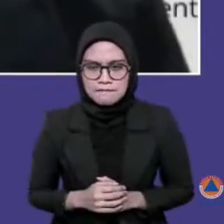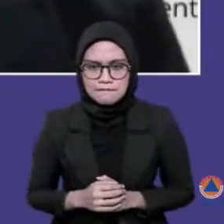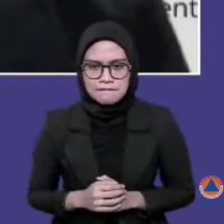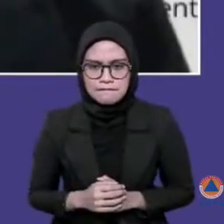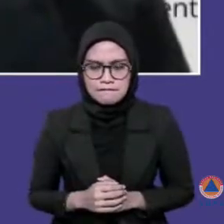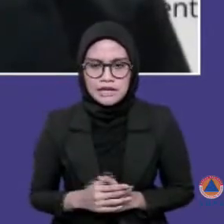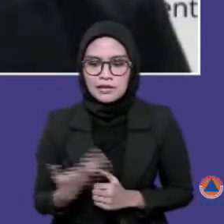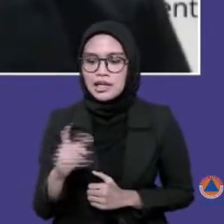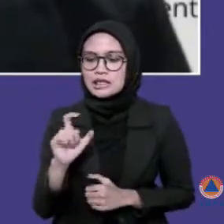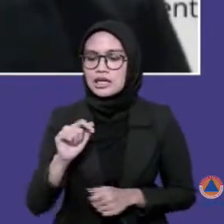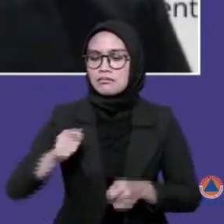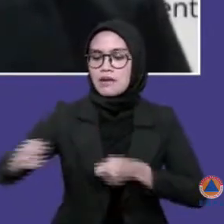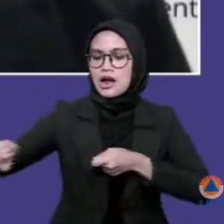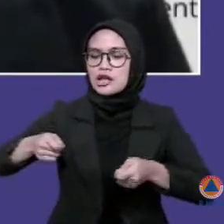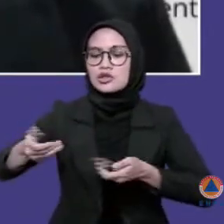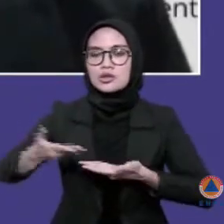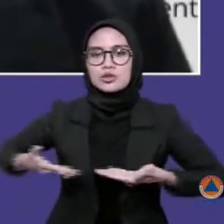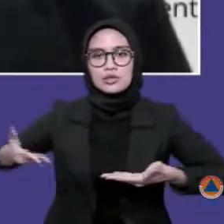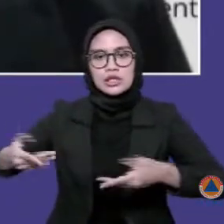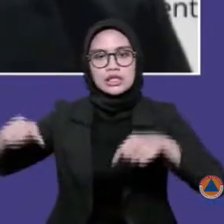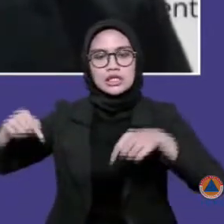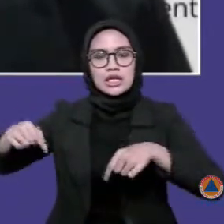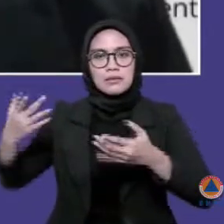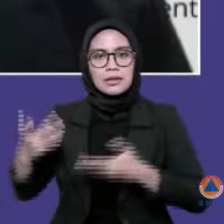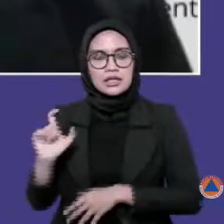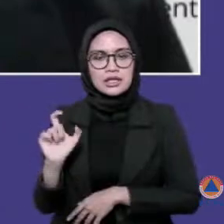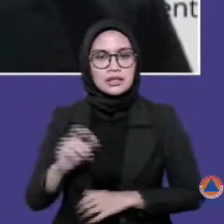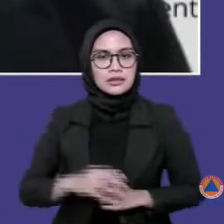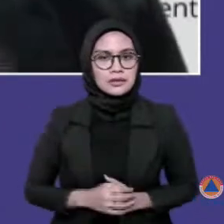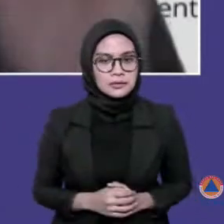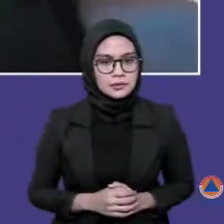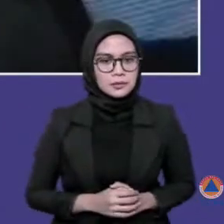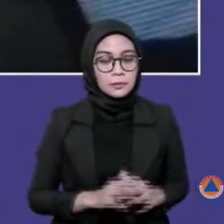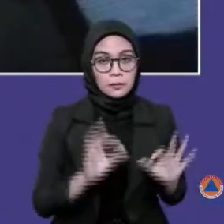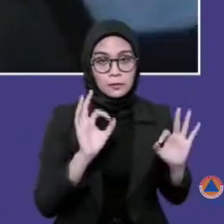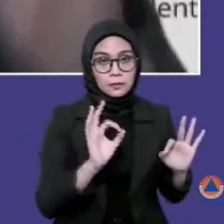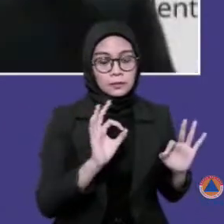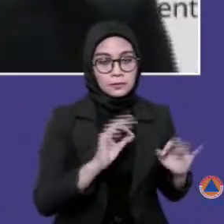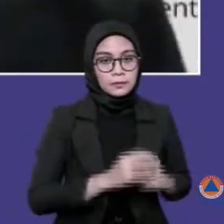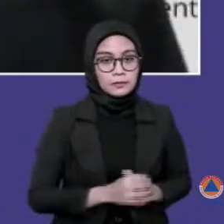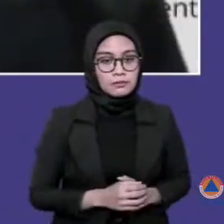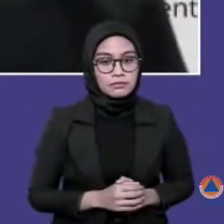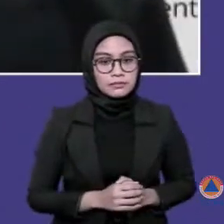tourism situation? Yes. At this moment, the